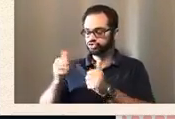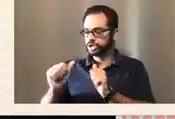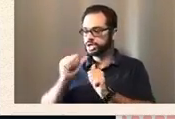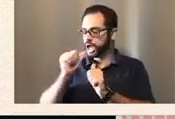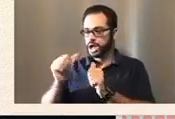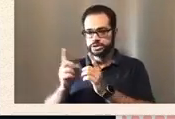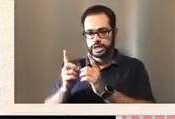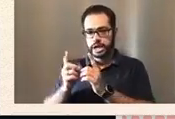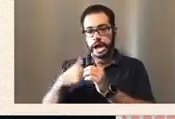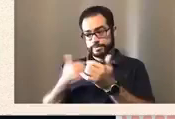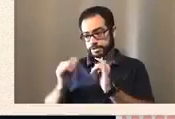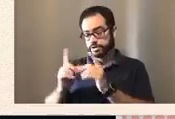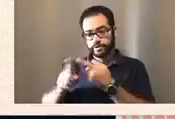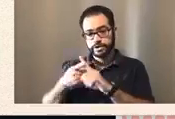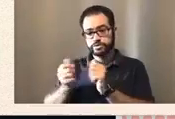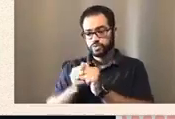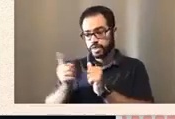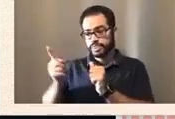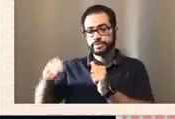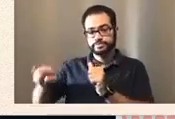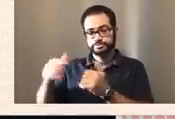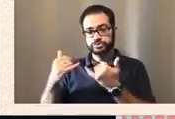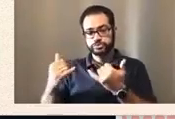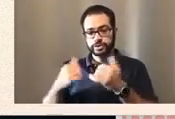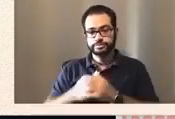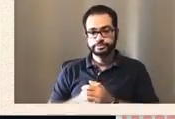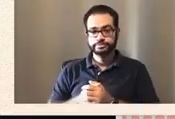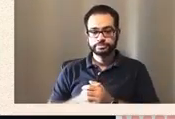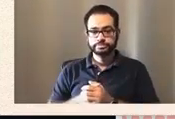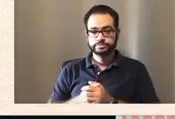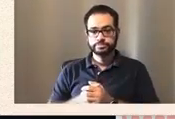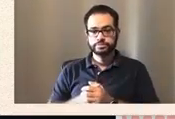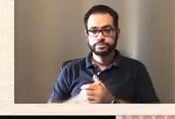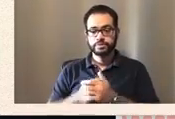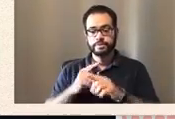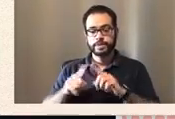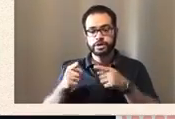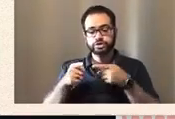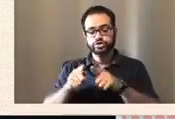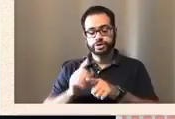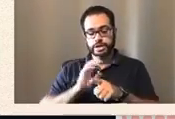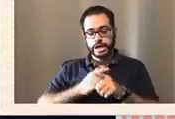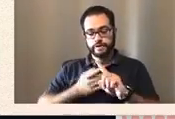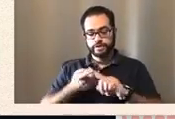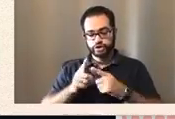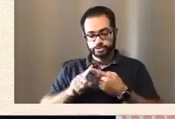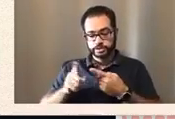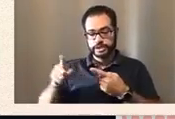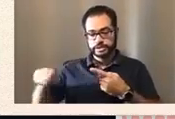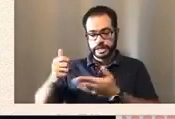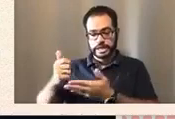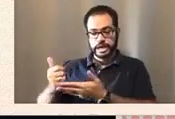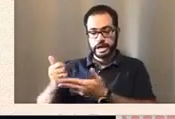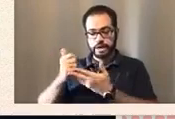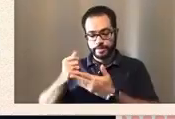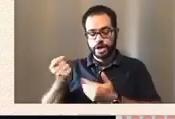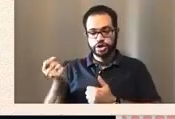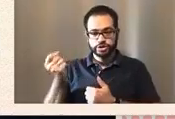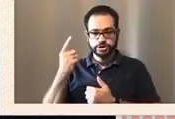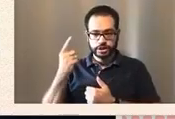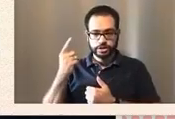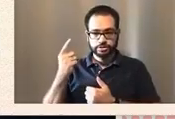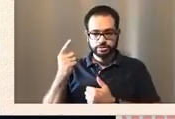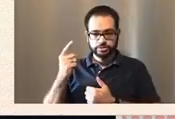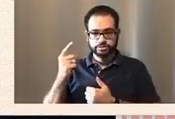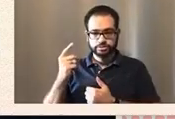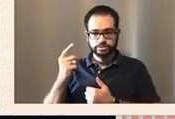friends with to this day. But during our friendships, they helped me understand just how, in many cases, as females,